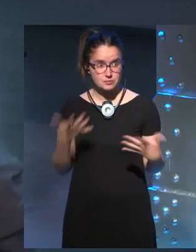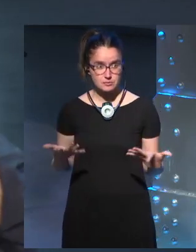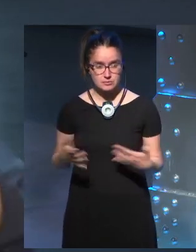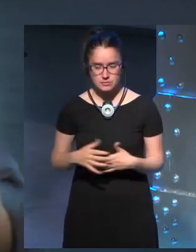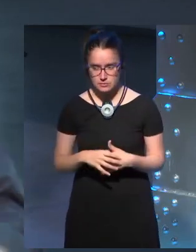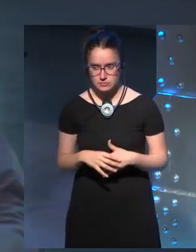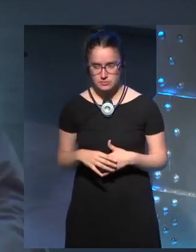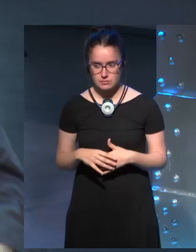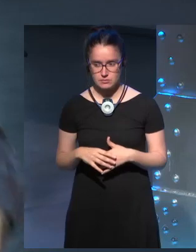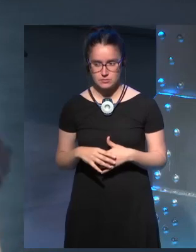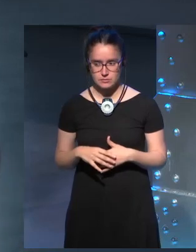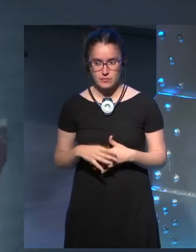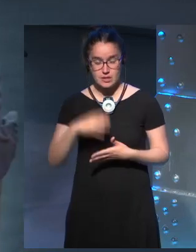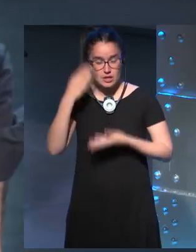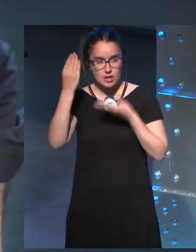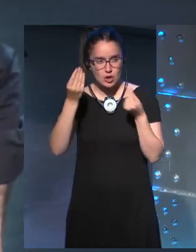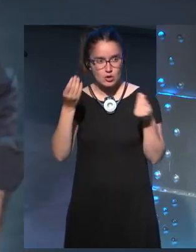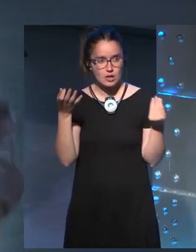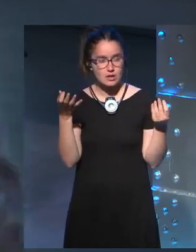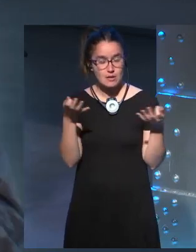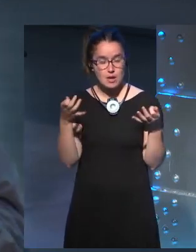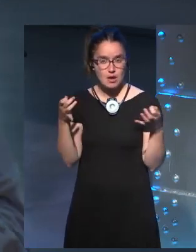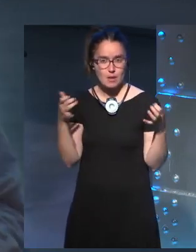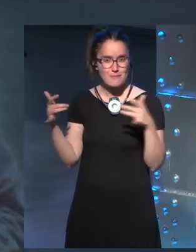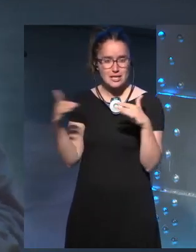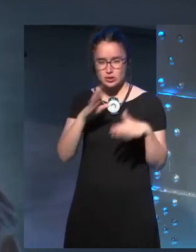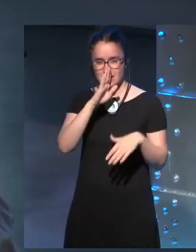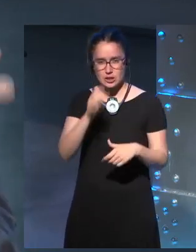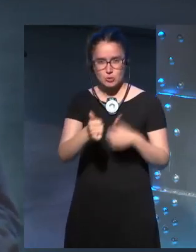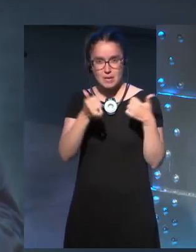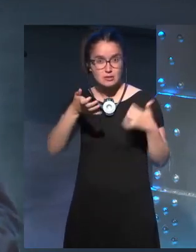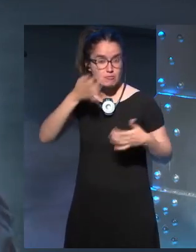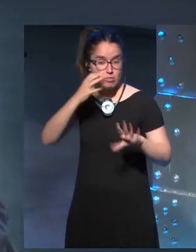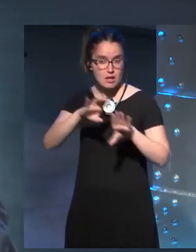so I should watch more live games, I guess. But yeah,